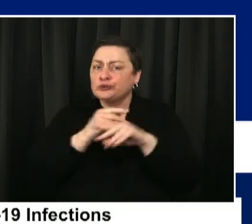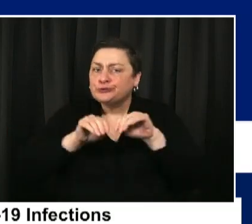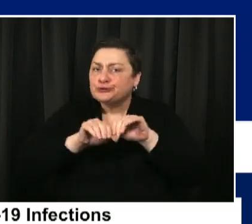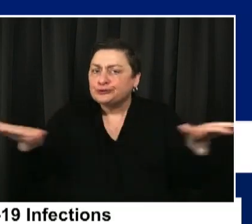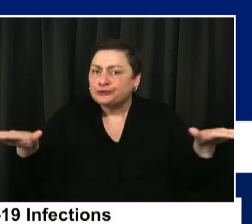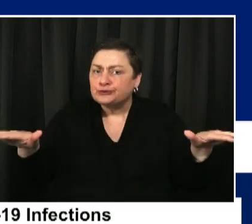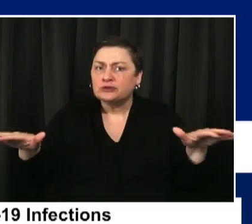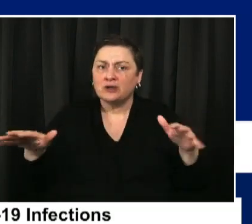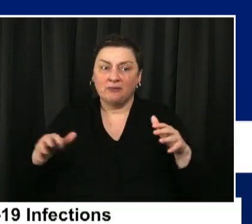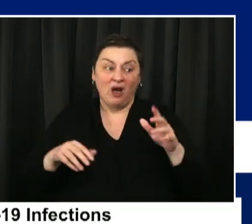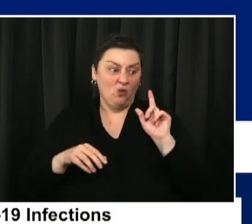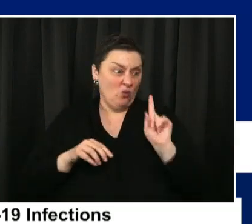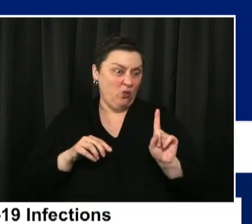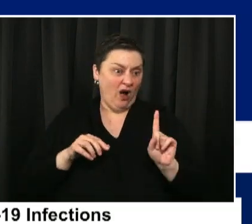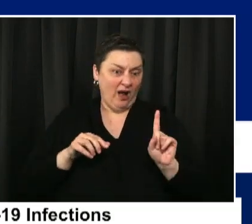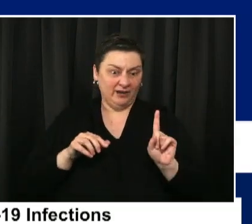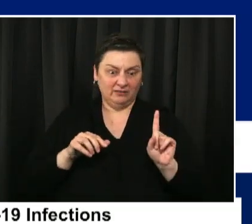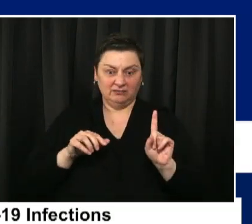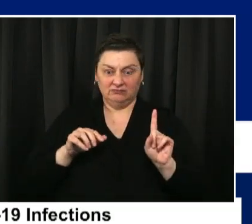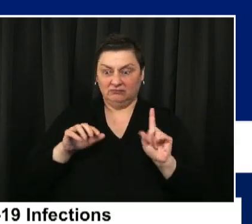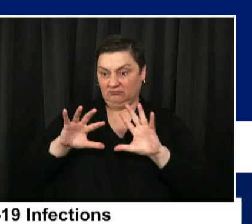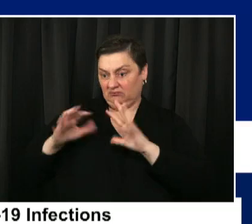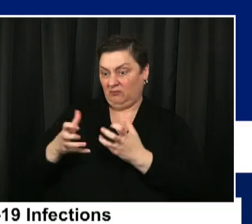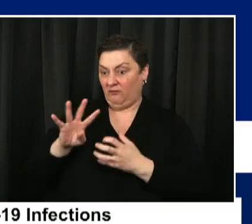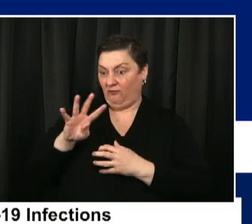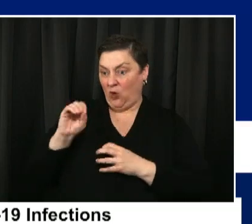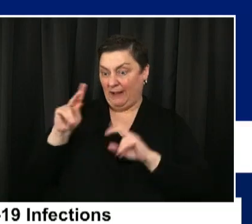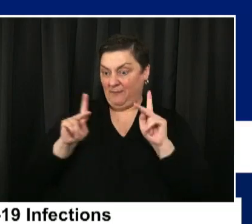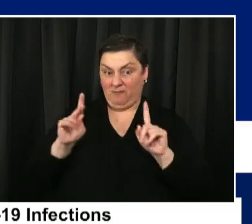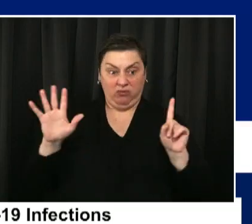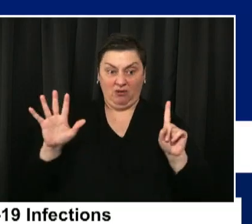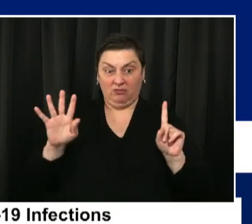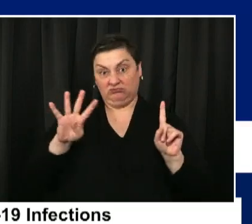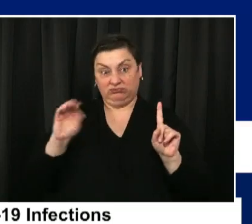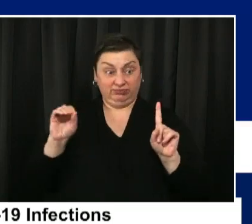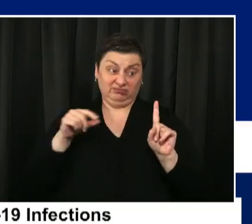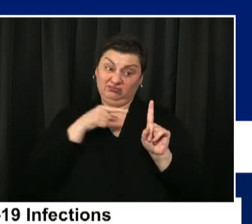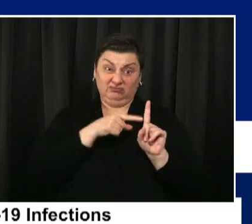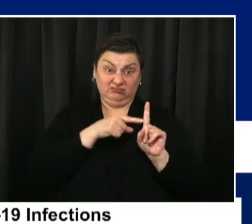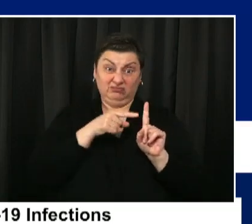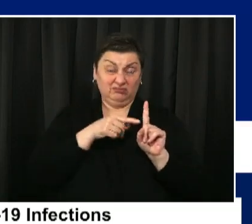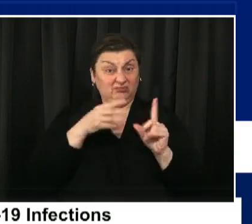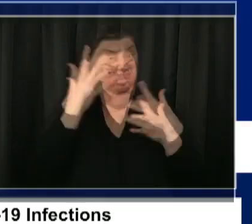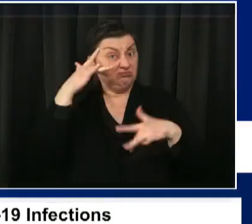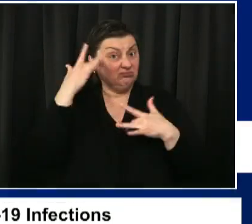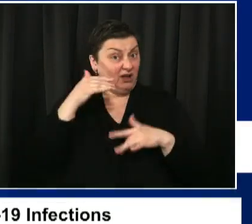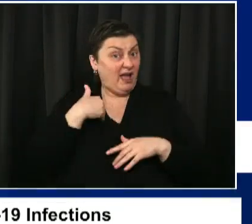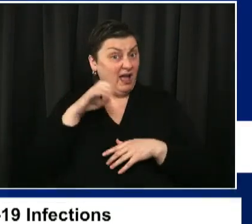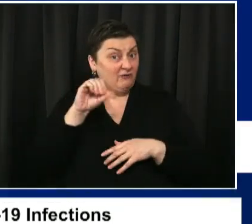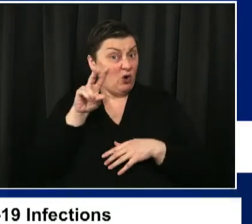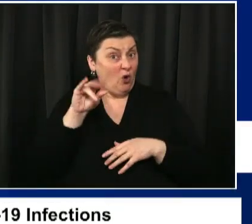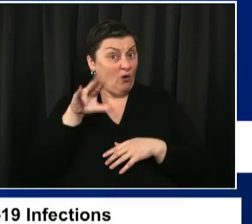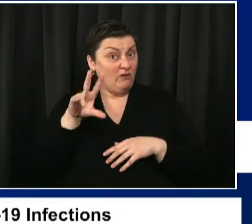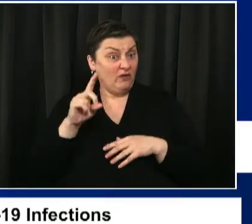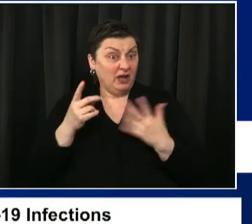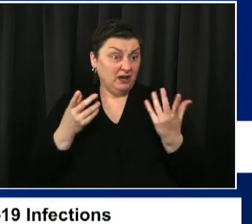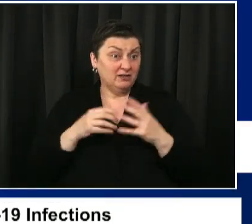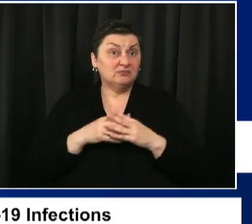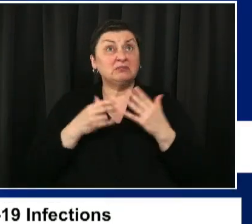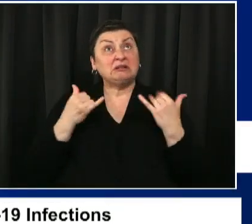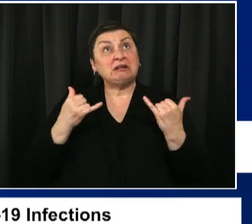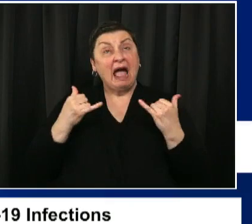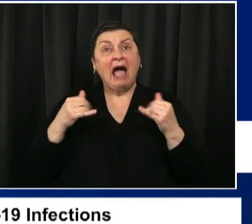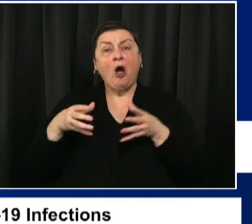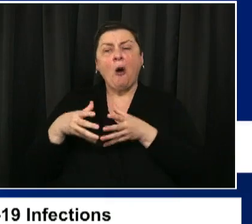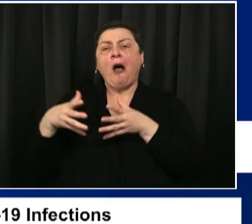1 in 40 Coloradans infected. That's about 2.5%. Now it's at 1 in 350 or